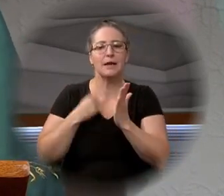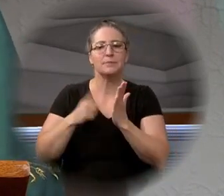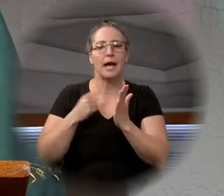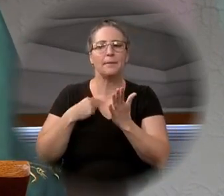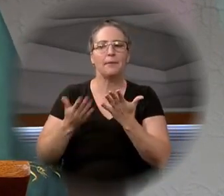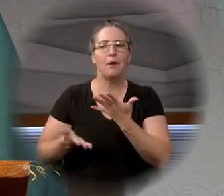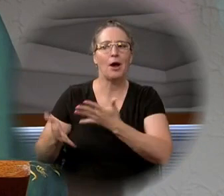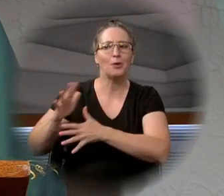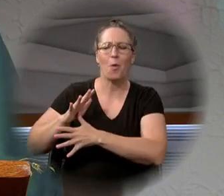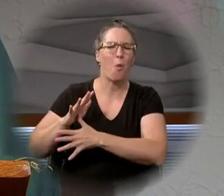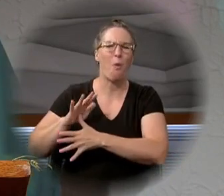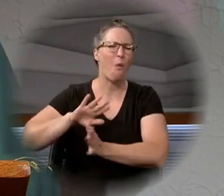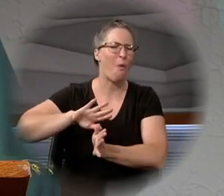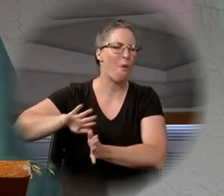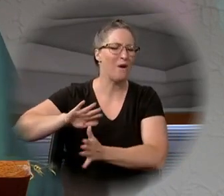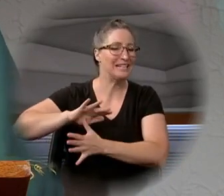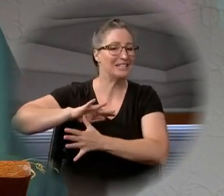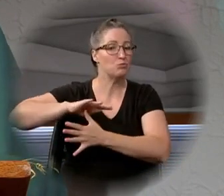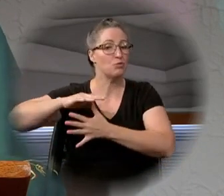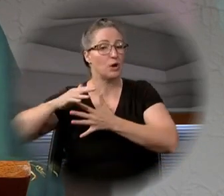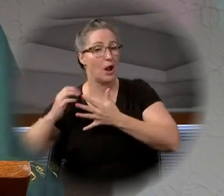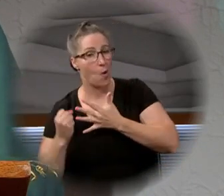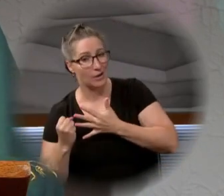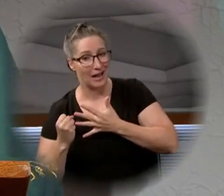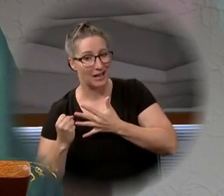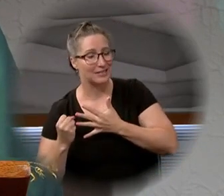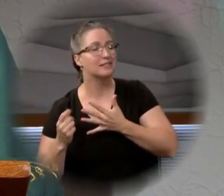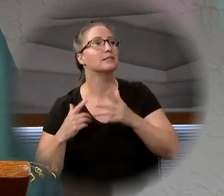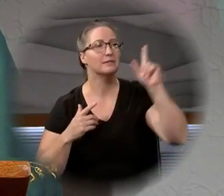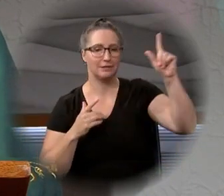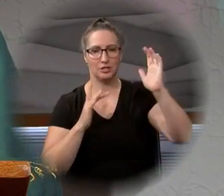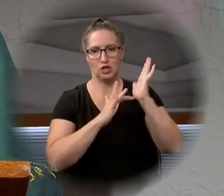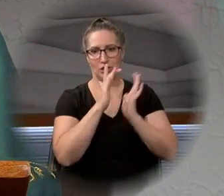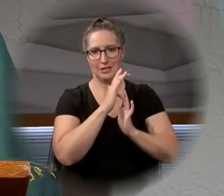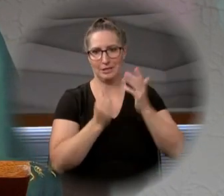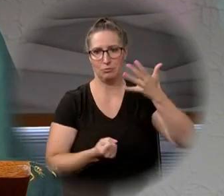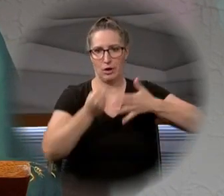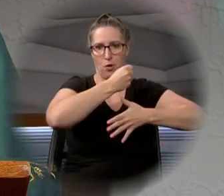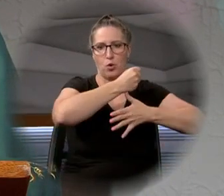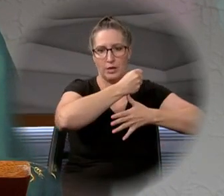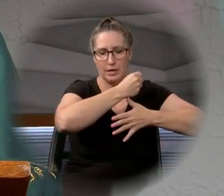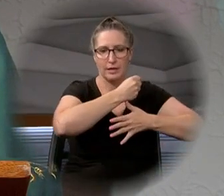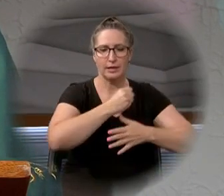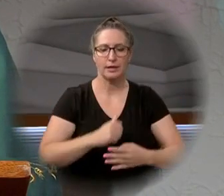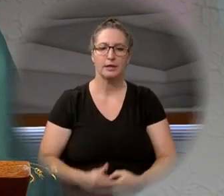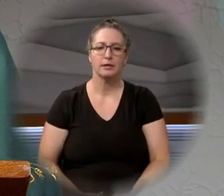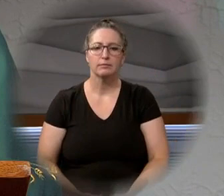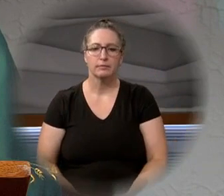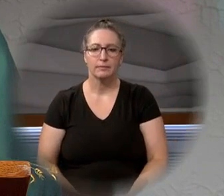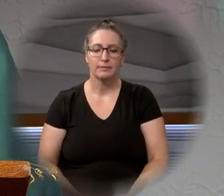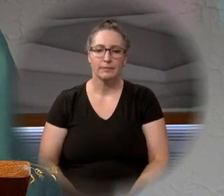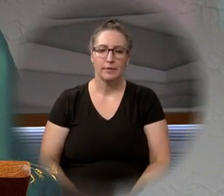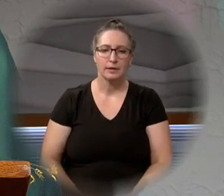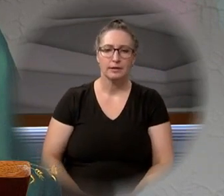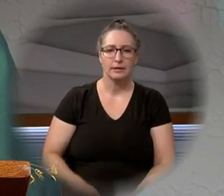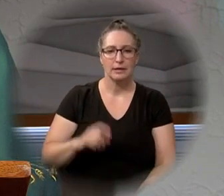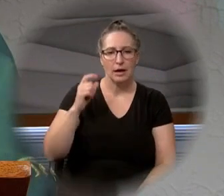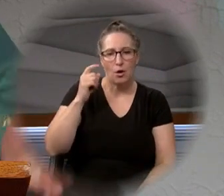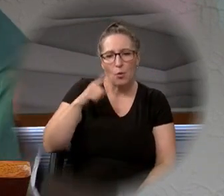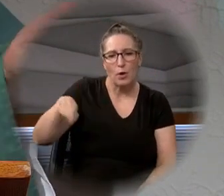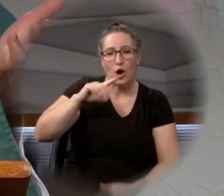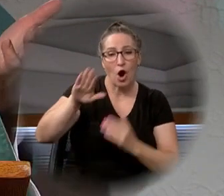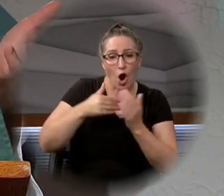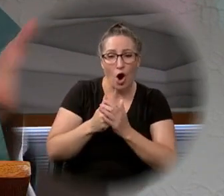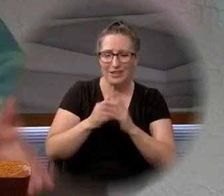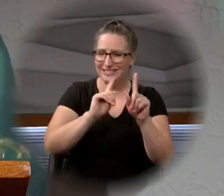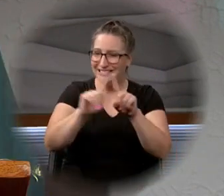real distractions. What life is really about and the goodness of this journey that every single one of us is on.